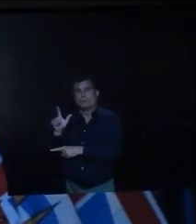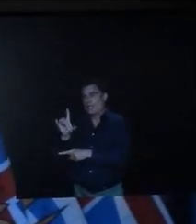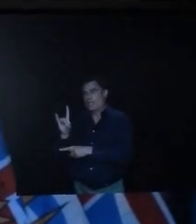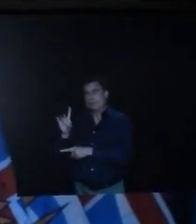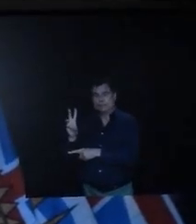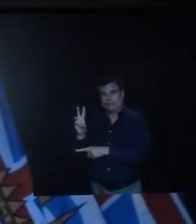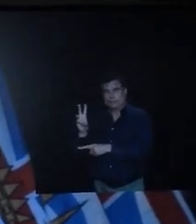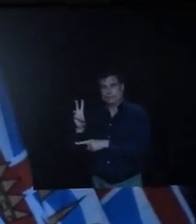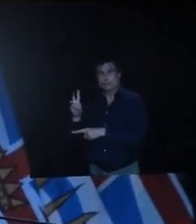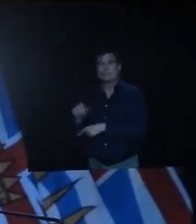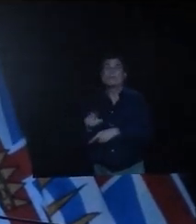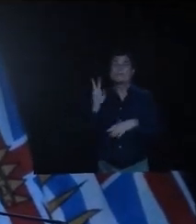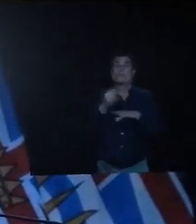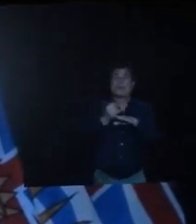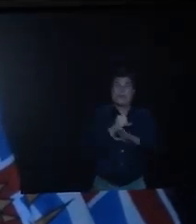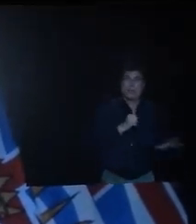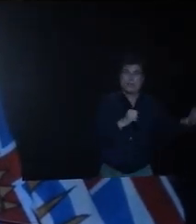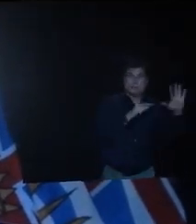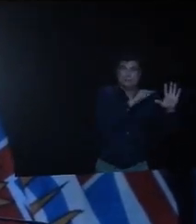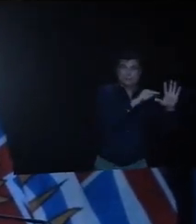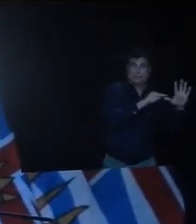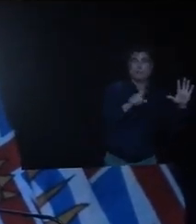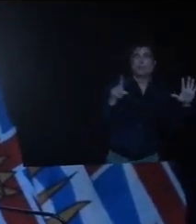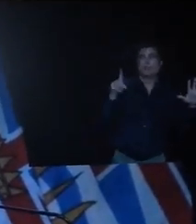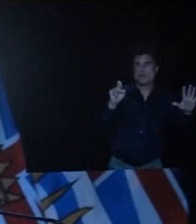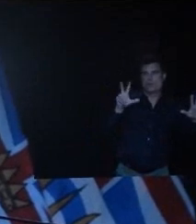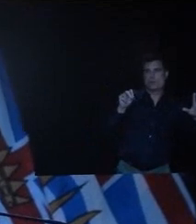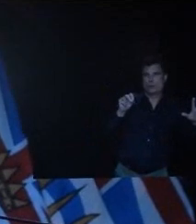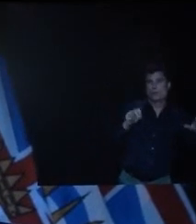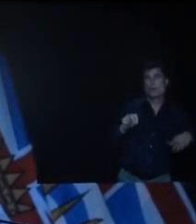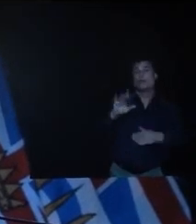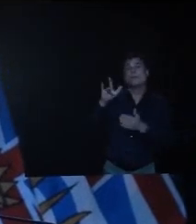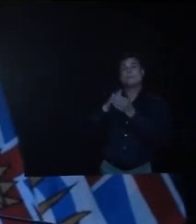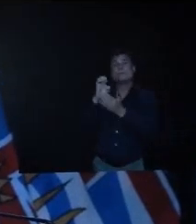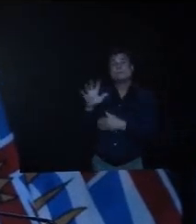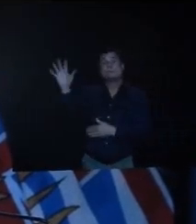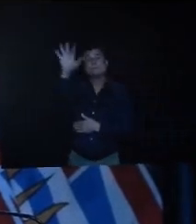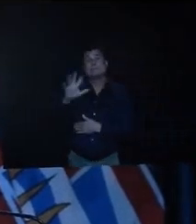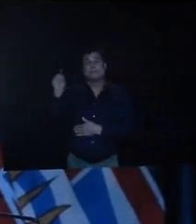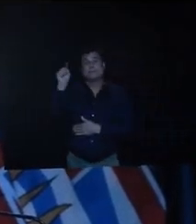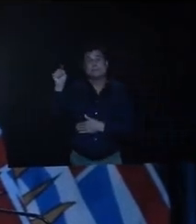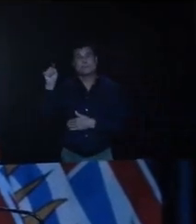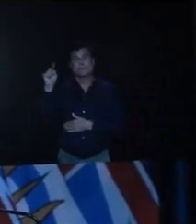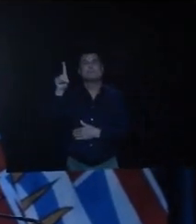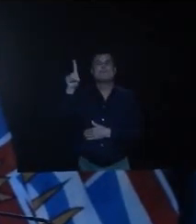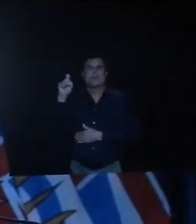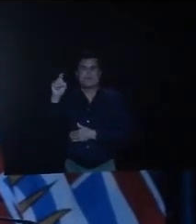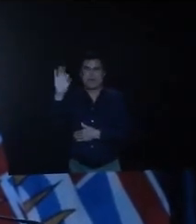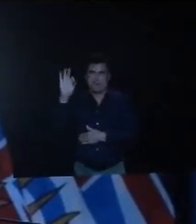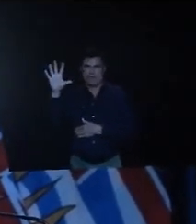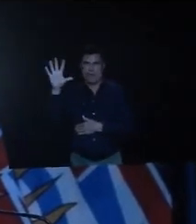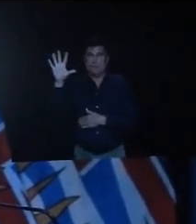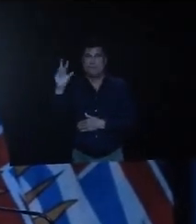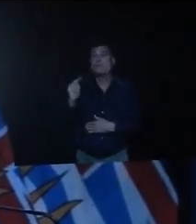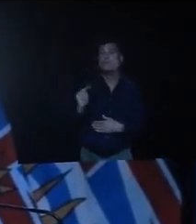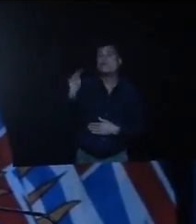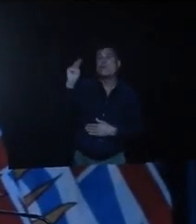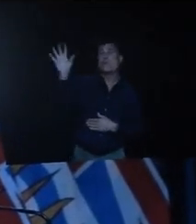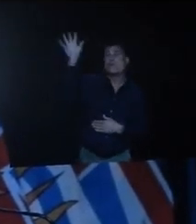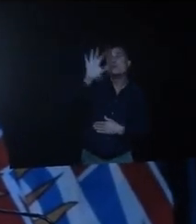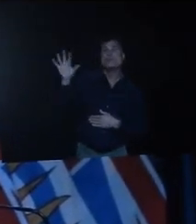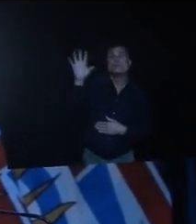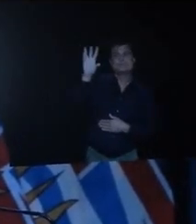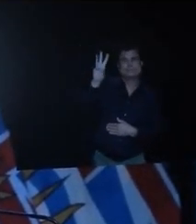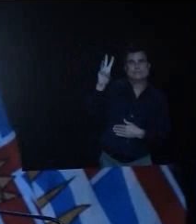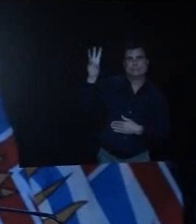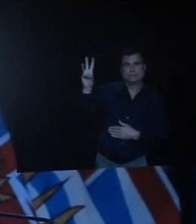1,386 people in the Fraser Health Region, 130 people on Vancouver Island Health Region, 195 people in